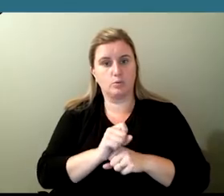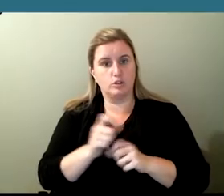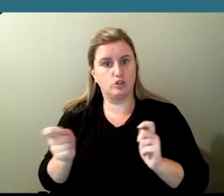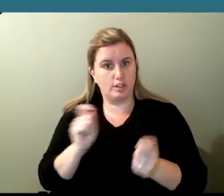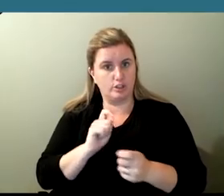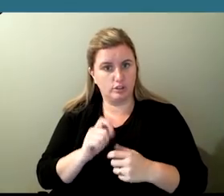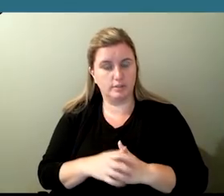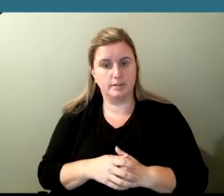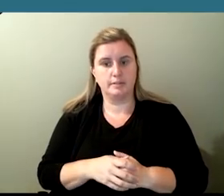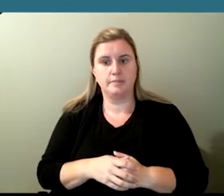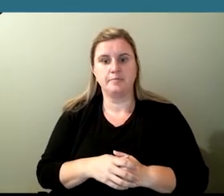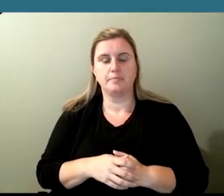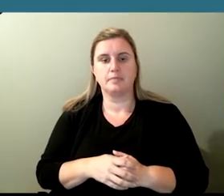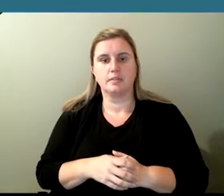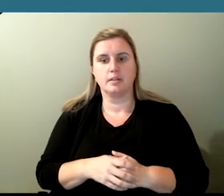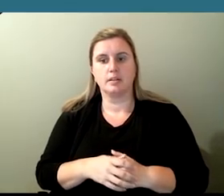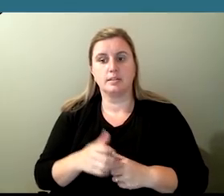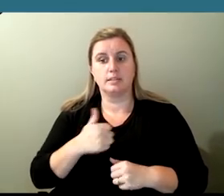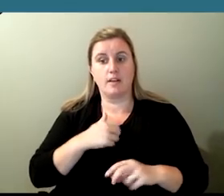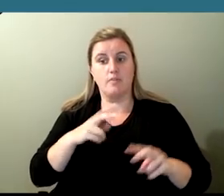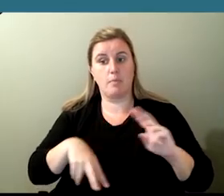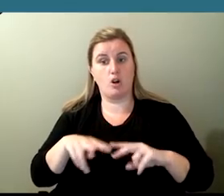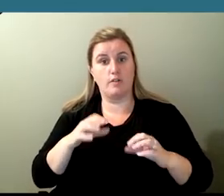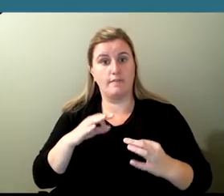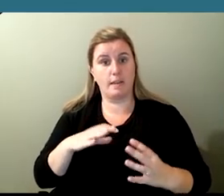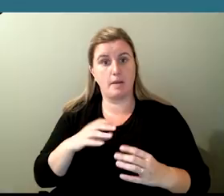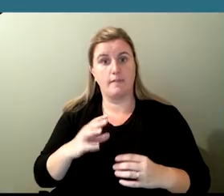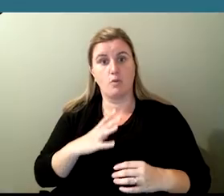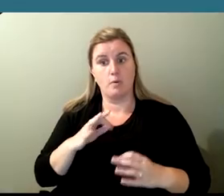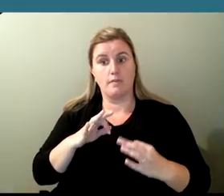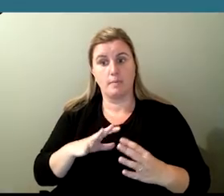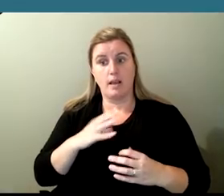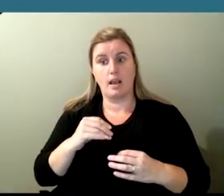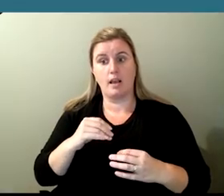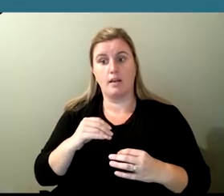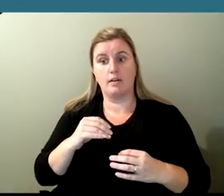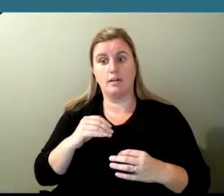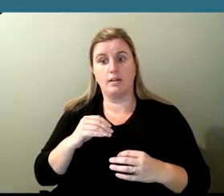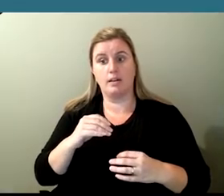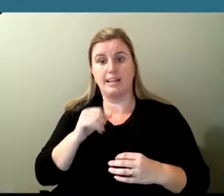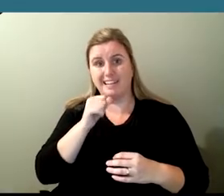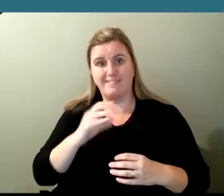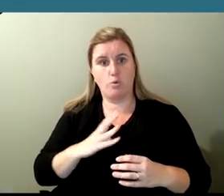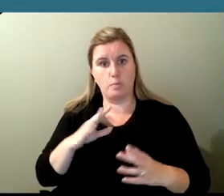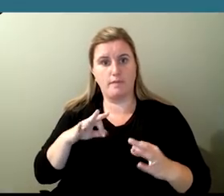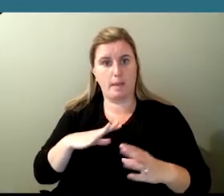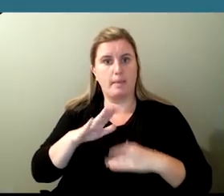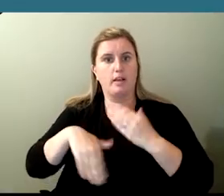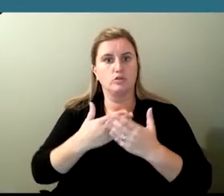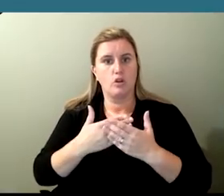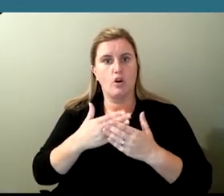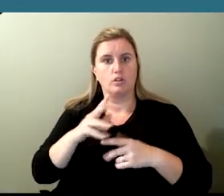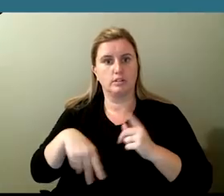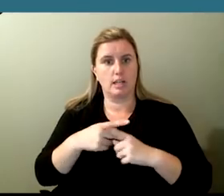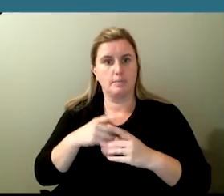changing, you know. Self-monitored feedback, formal feedback, informal feedback, all of these forms of